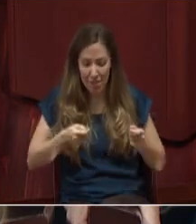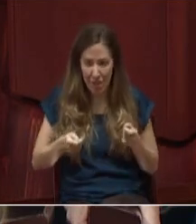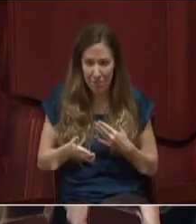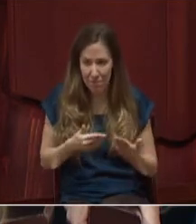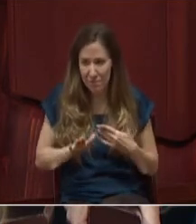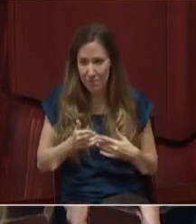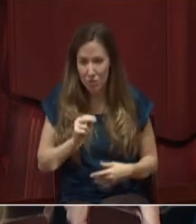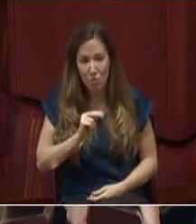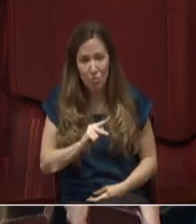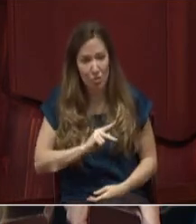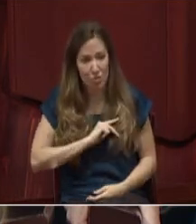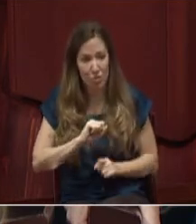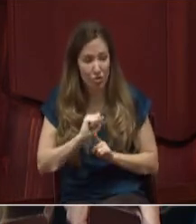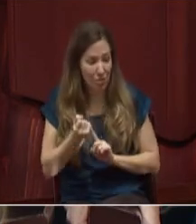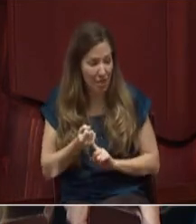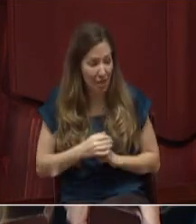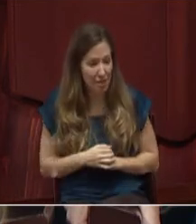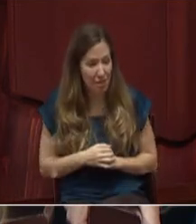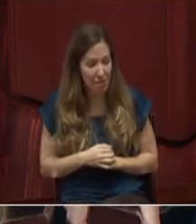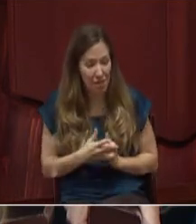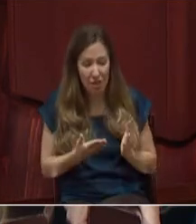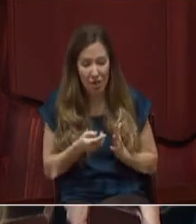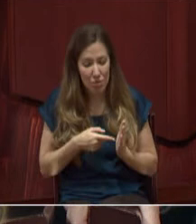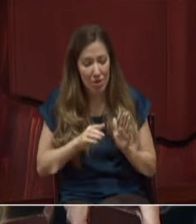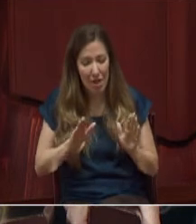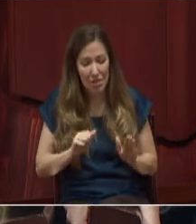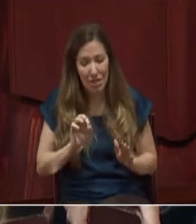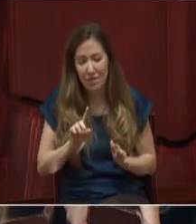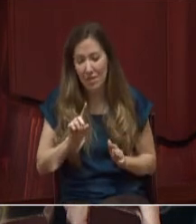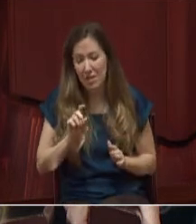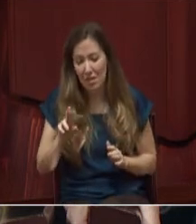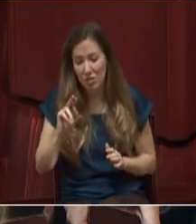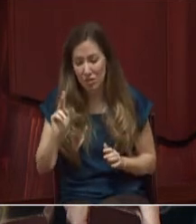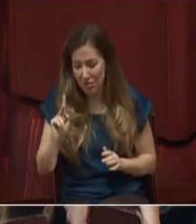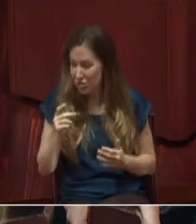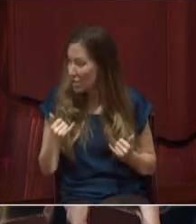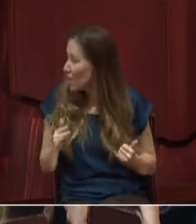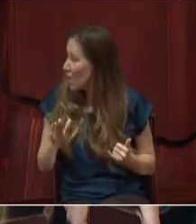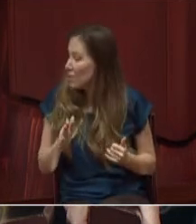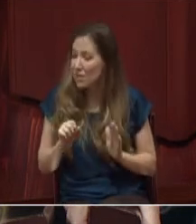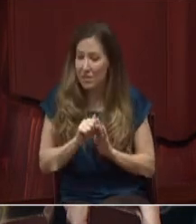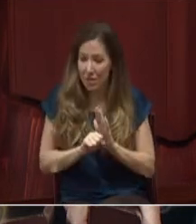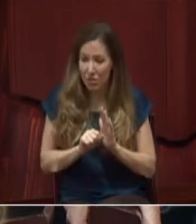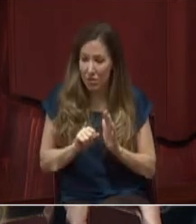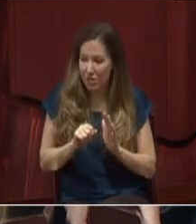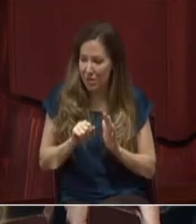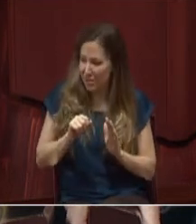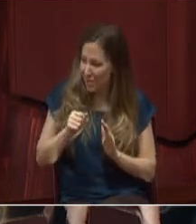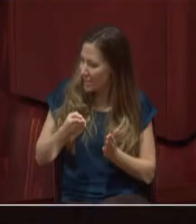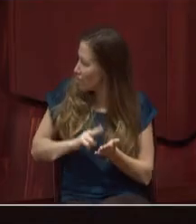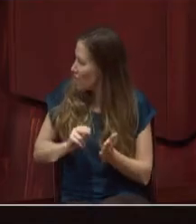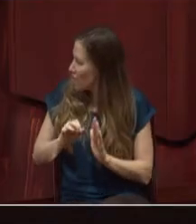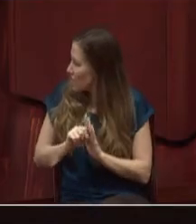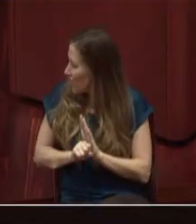personal circumstance, through the excellence of Dr. Kissinger, now his Secretary of State. He also wore the other hat as